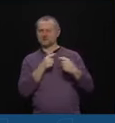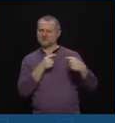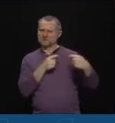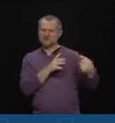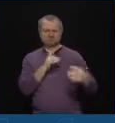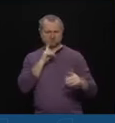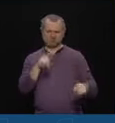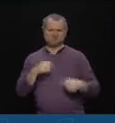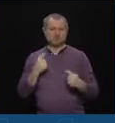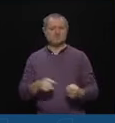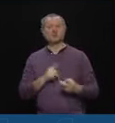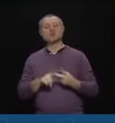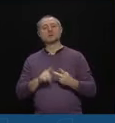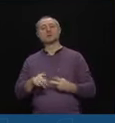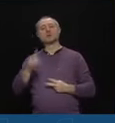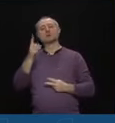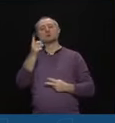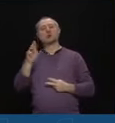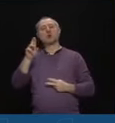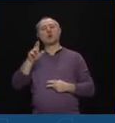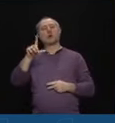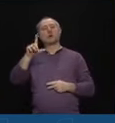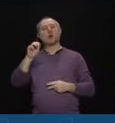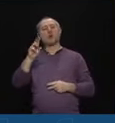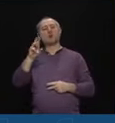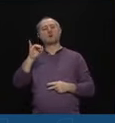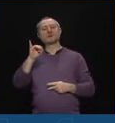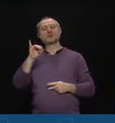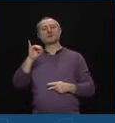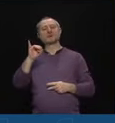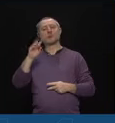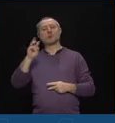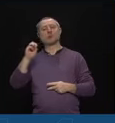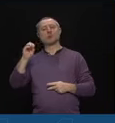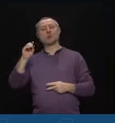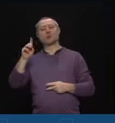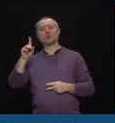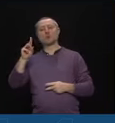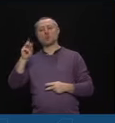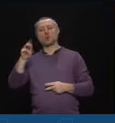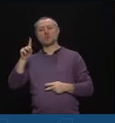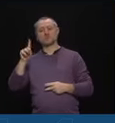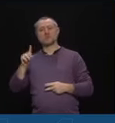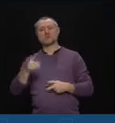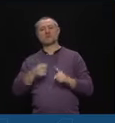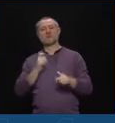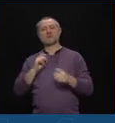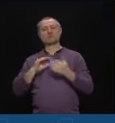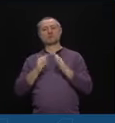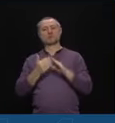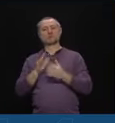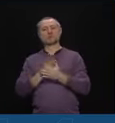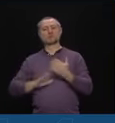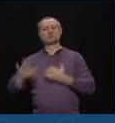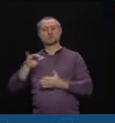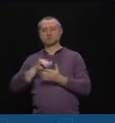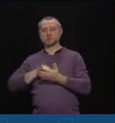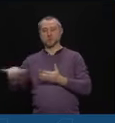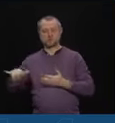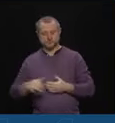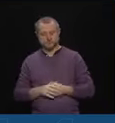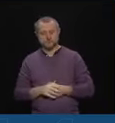prize-winning history and black studies professor at the City College of New York, will be joining our commission. Dr. Henry Taylor, a professor at the University of Buffalo,